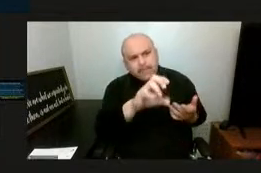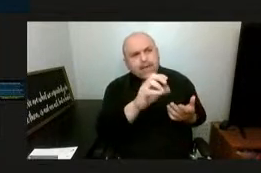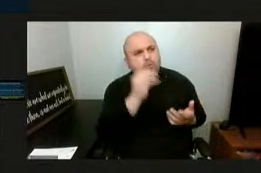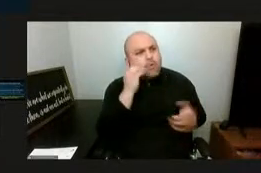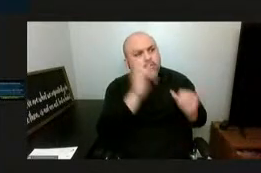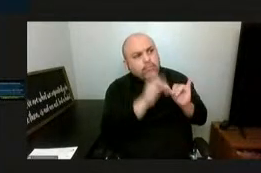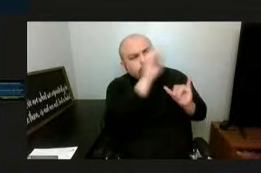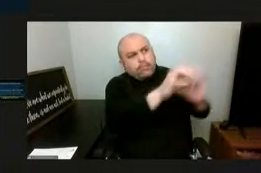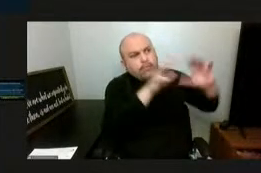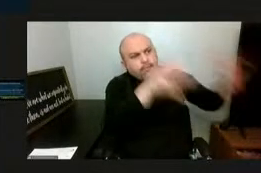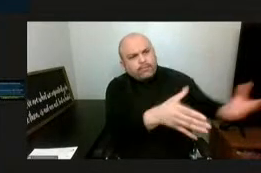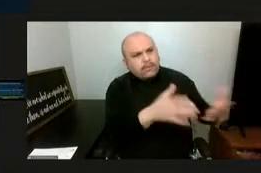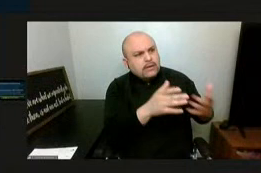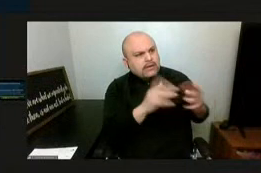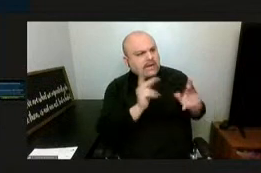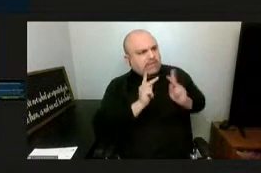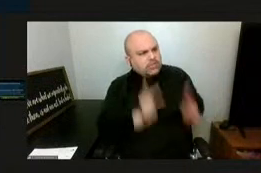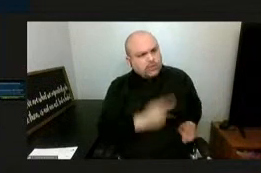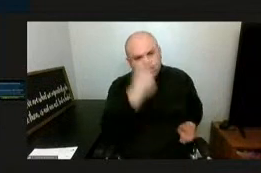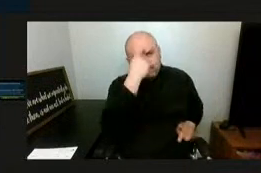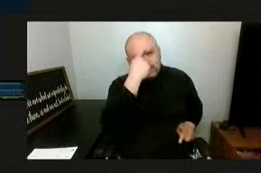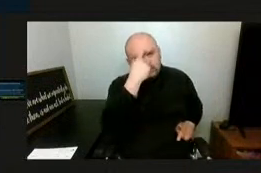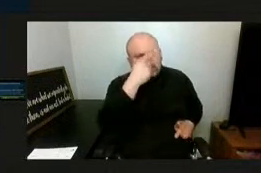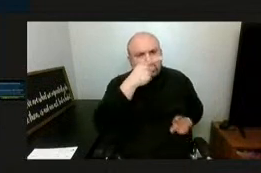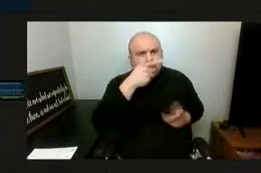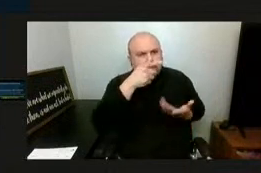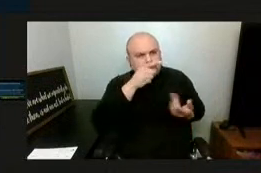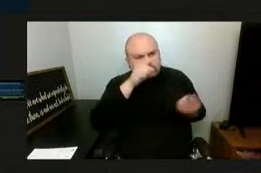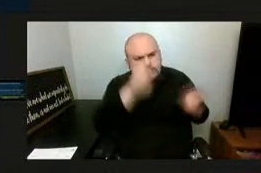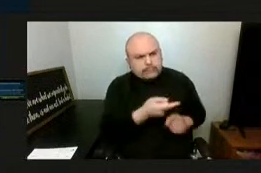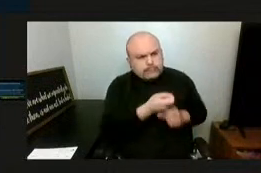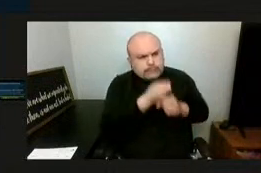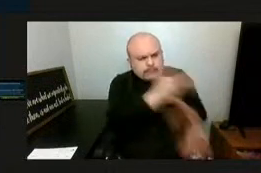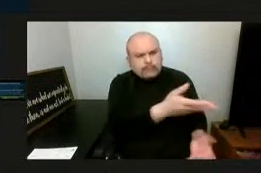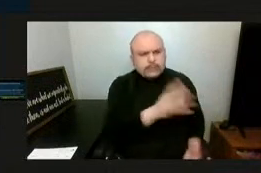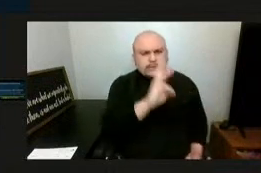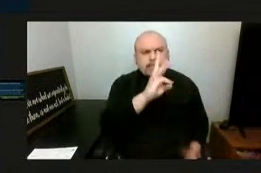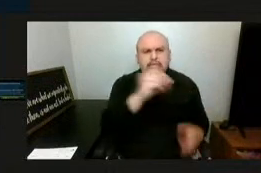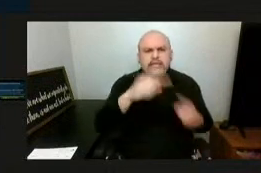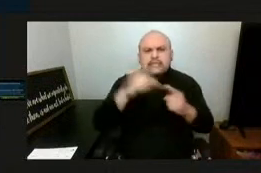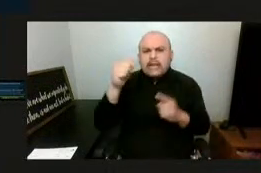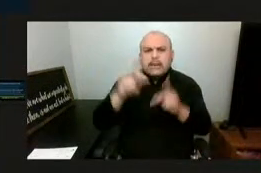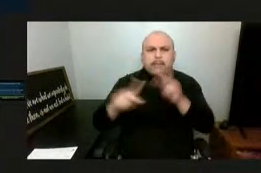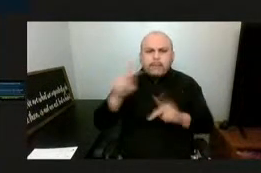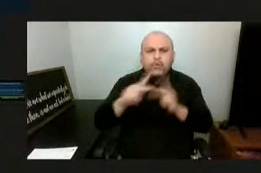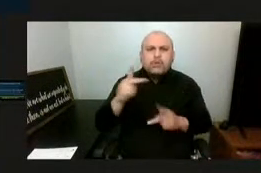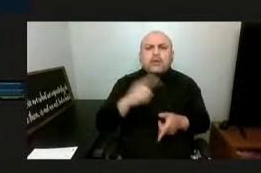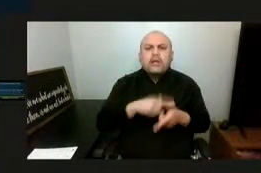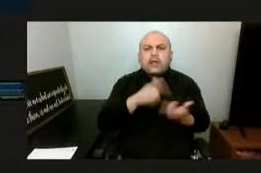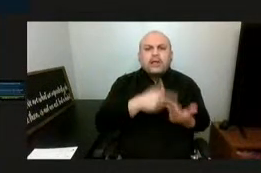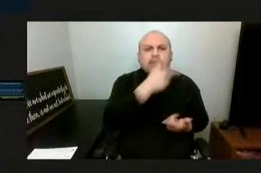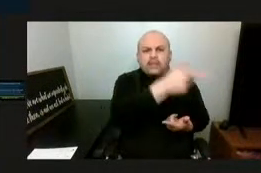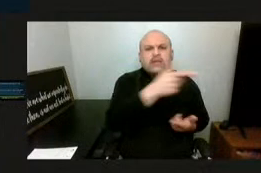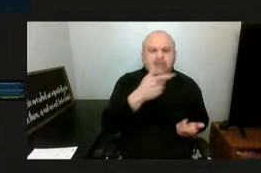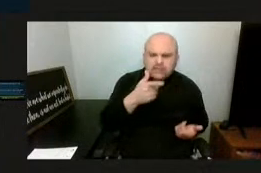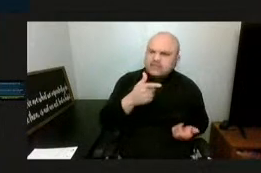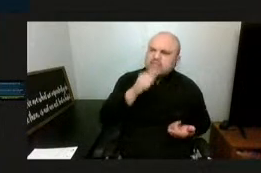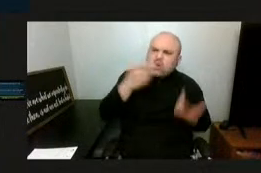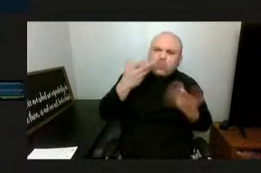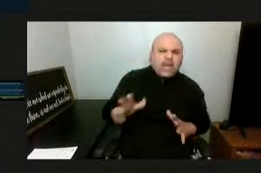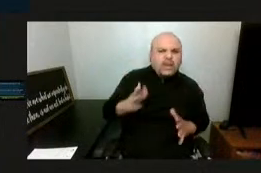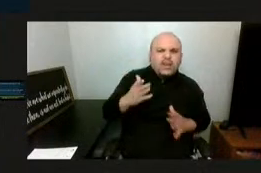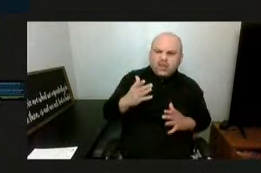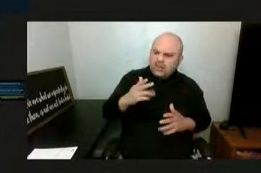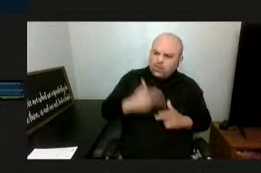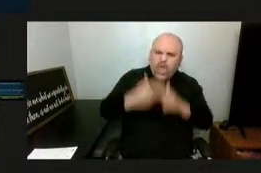and mental health in other ways. 6 in 10 people are reporting undesired weight change, either gaining weight or